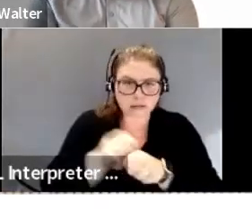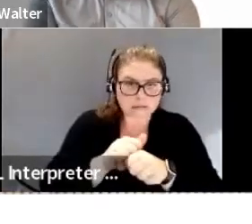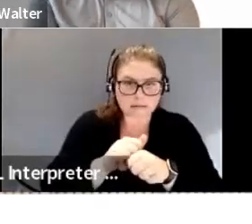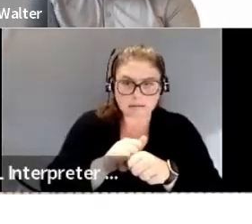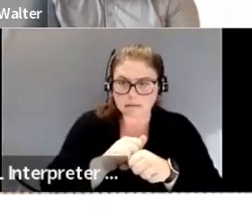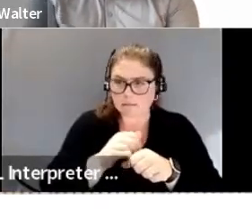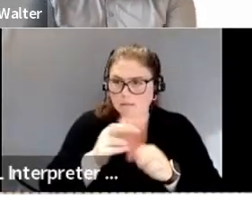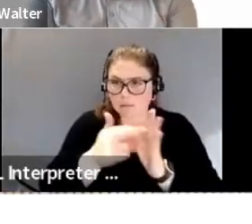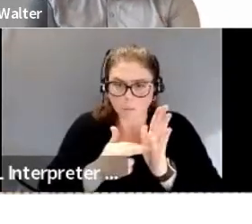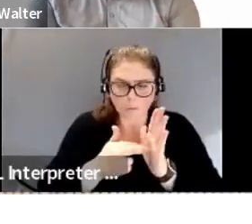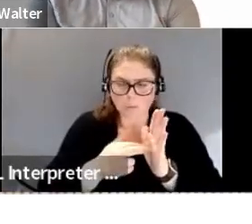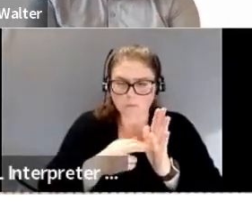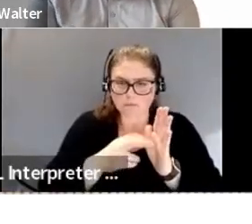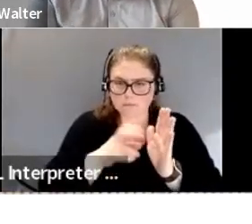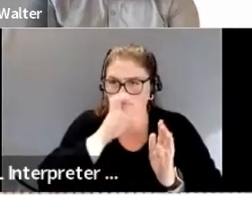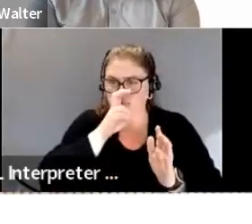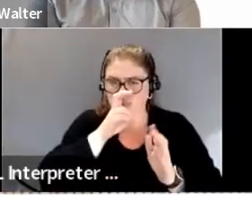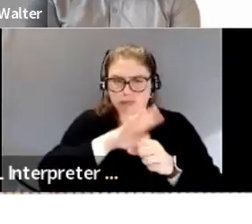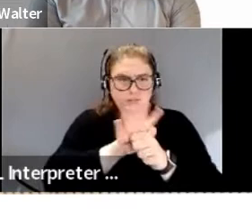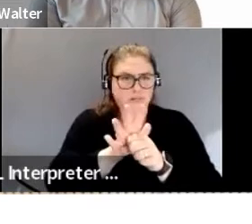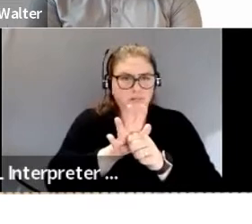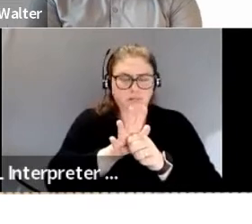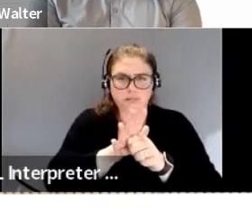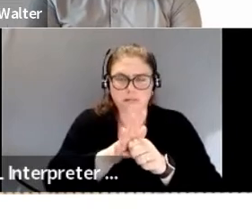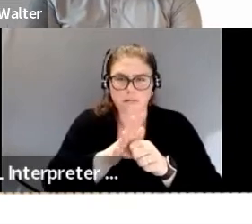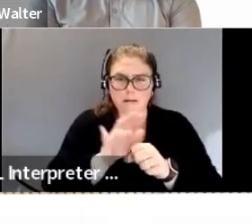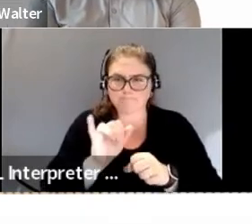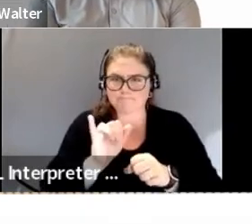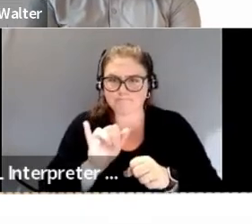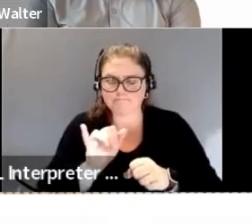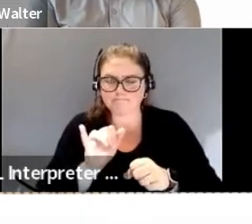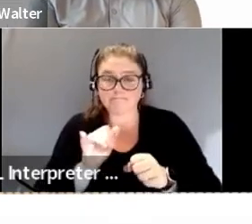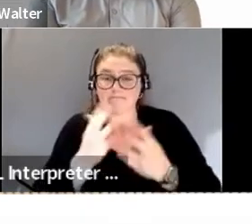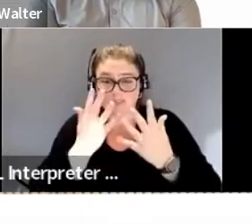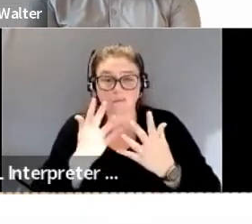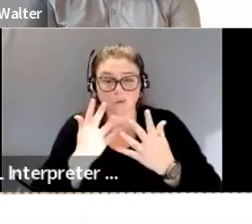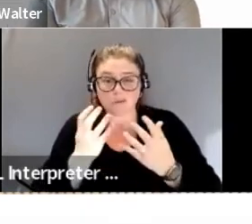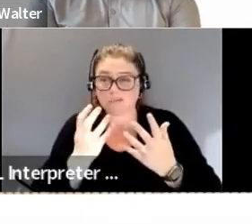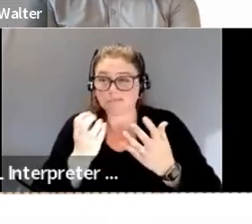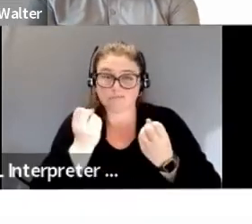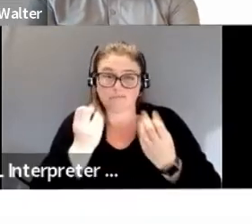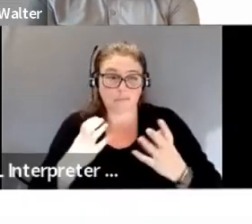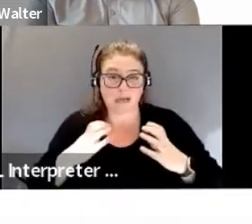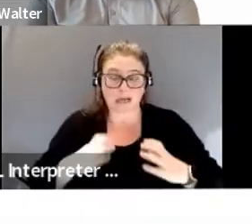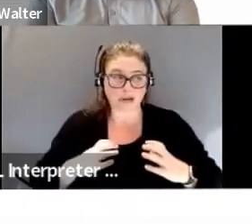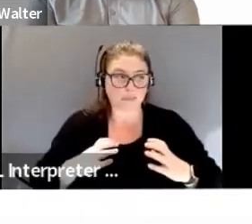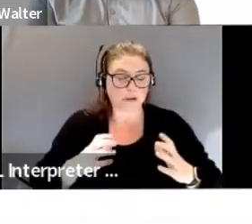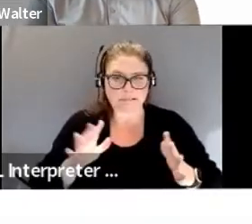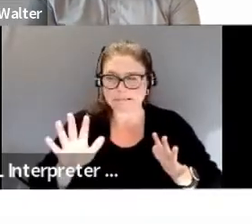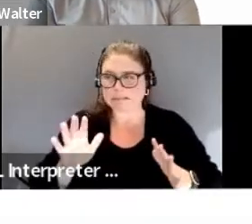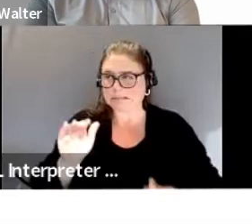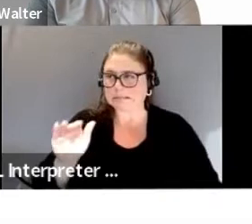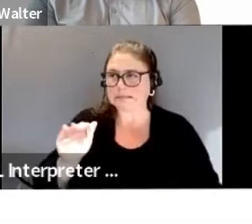everything changed for us, right? That was the summer of 2020. And unfortunately, a lot of our customers were starting to kind of, say, we can't do this